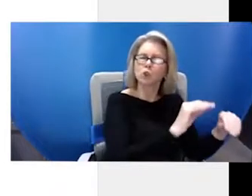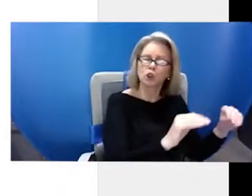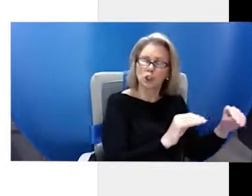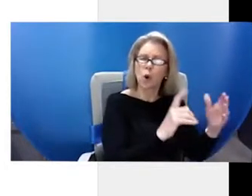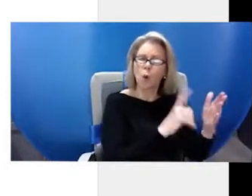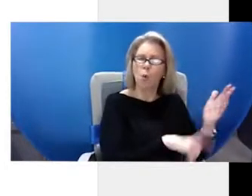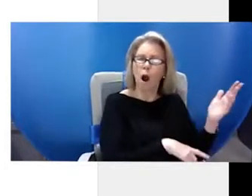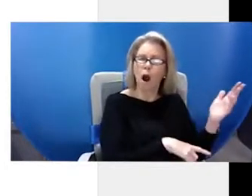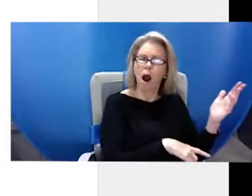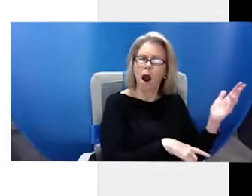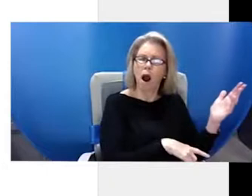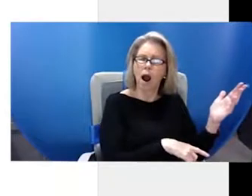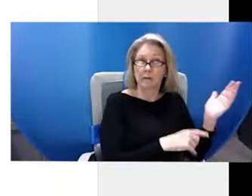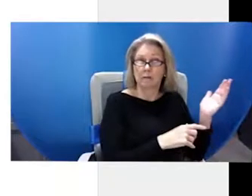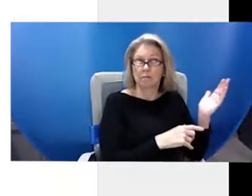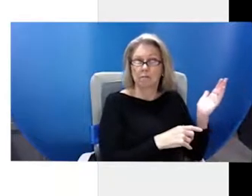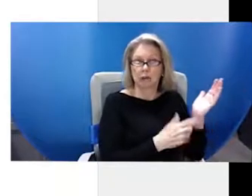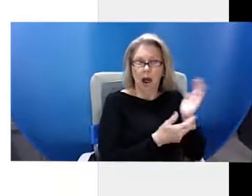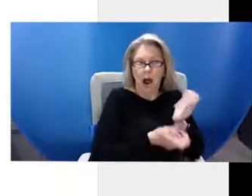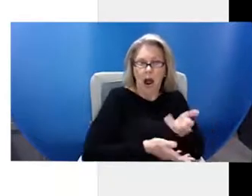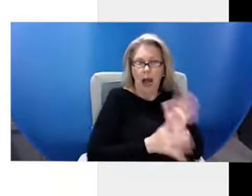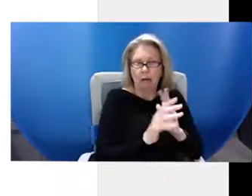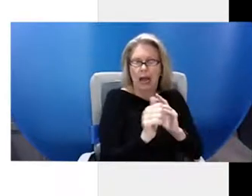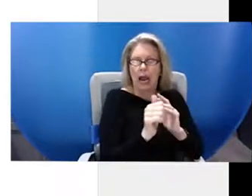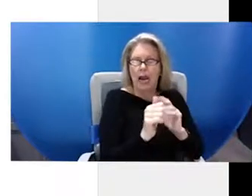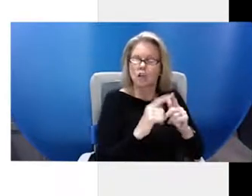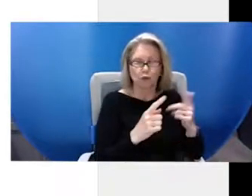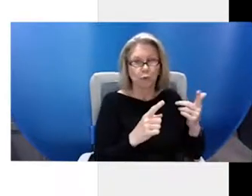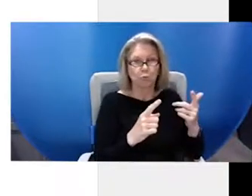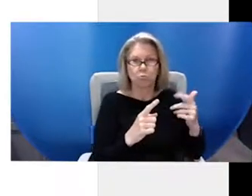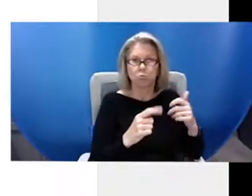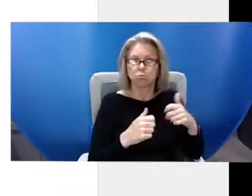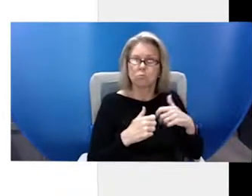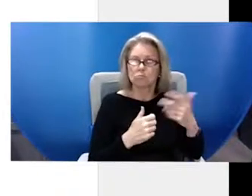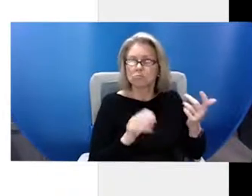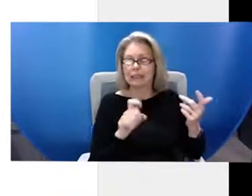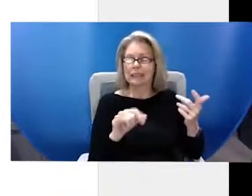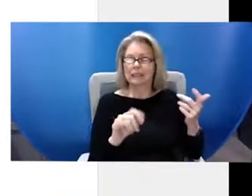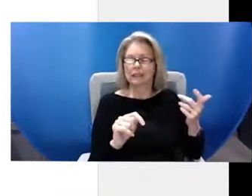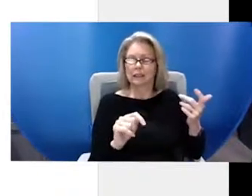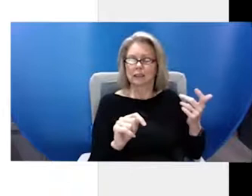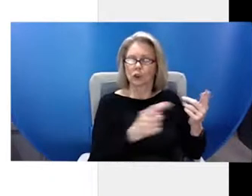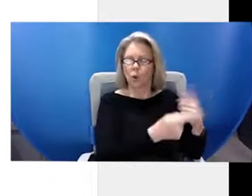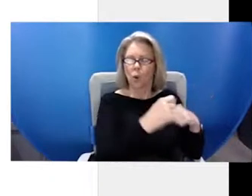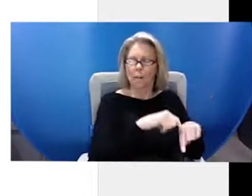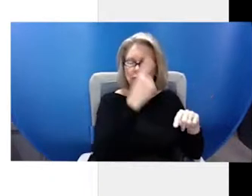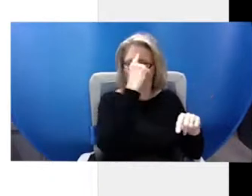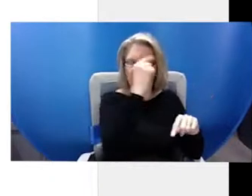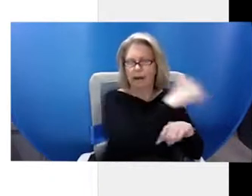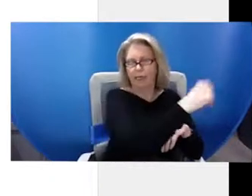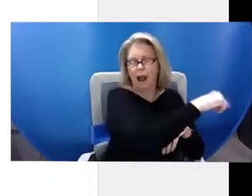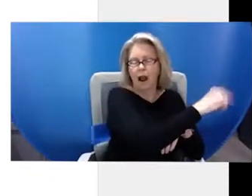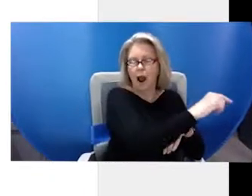movement, or rather motion, is what brought A into existence in the first place, and that we should go back and think from that place